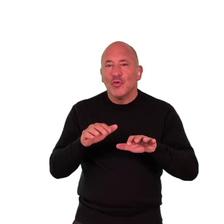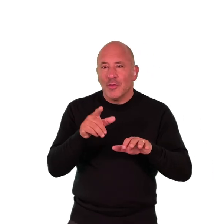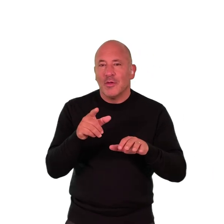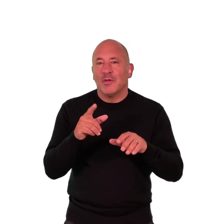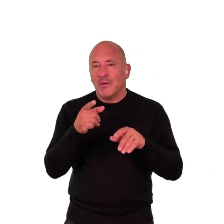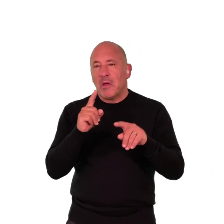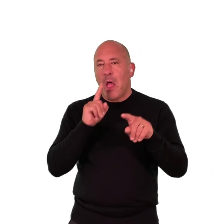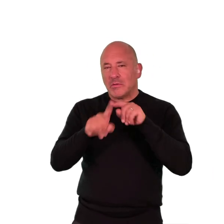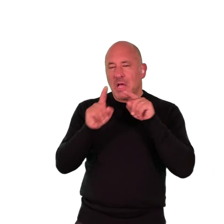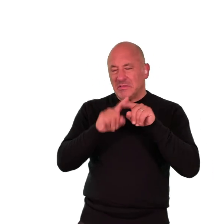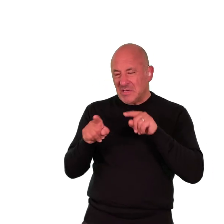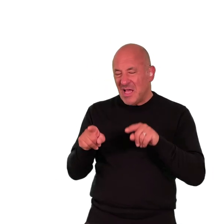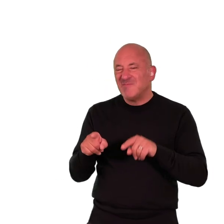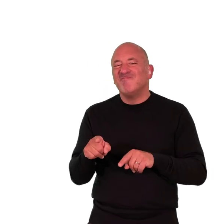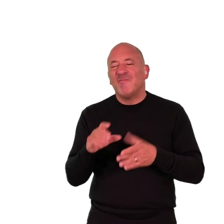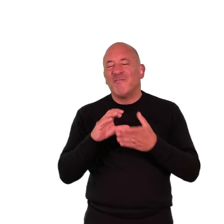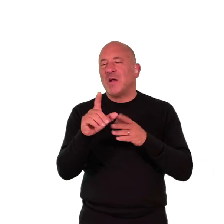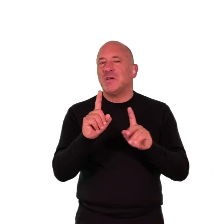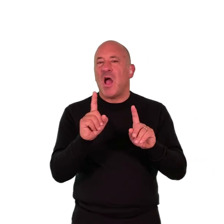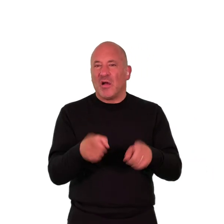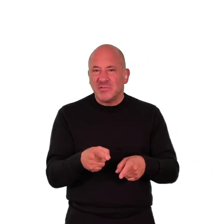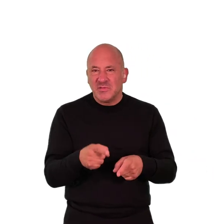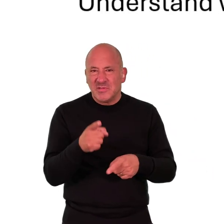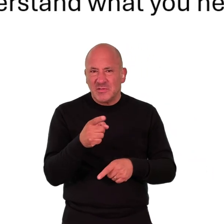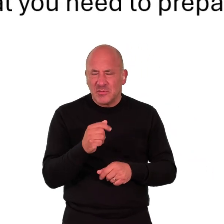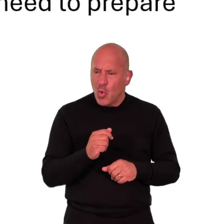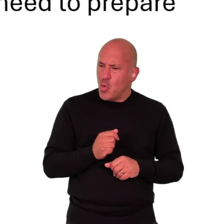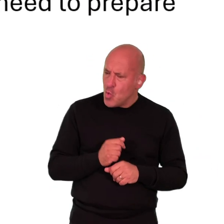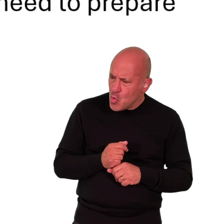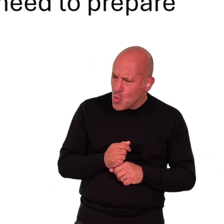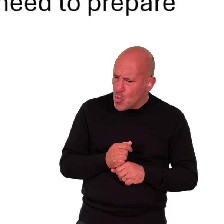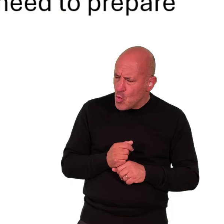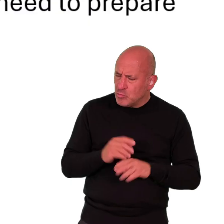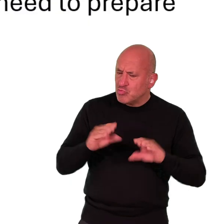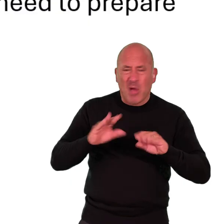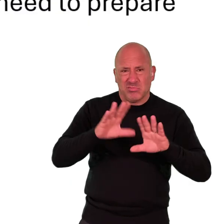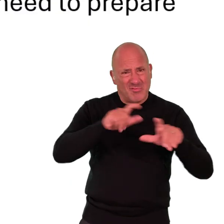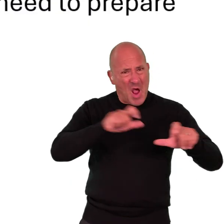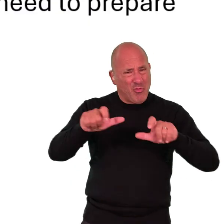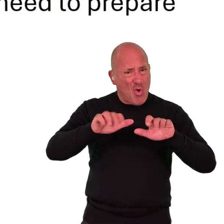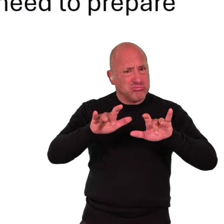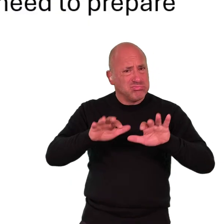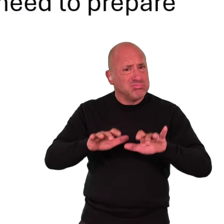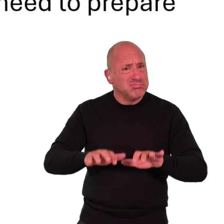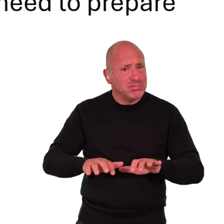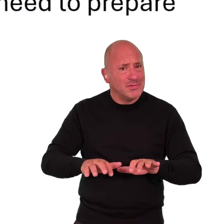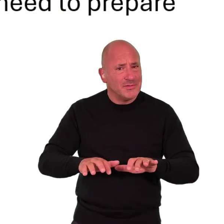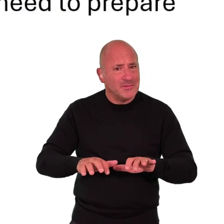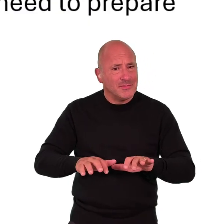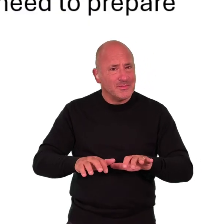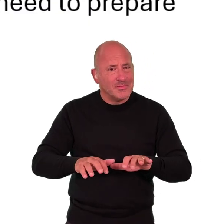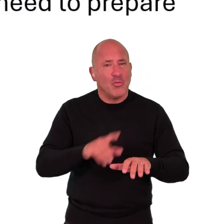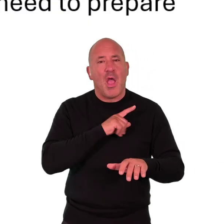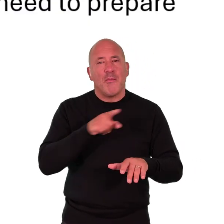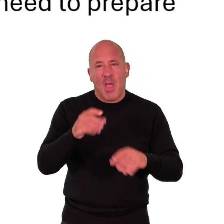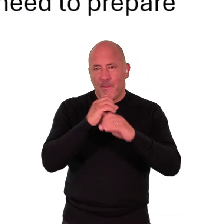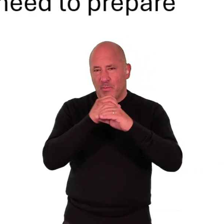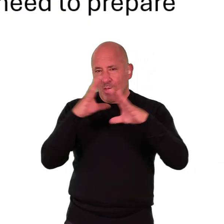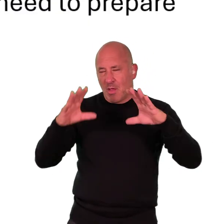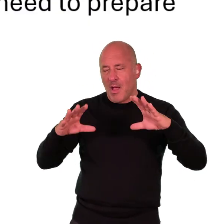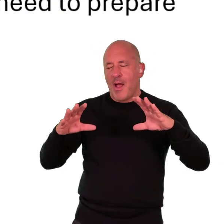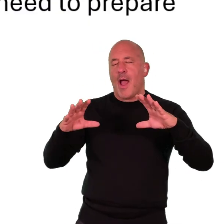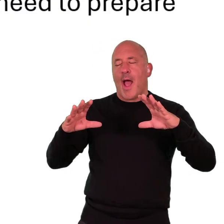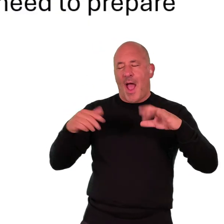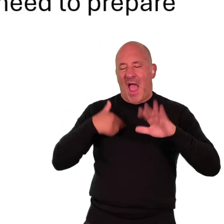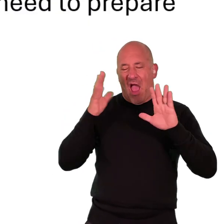still continue answering. And this could help you to understand what you need to do to prepare before you make the application.